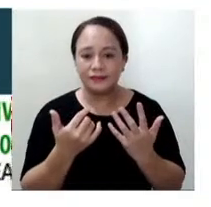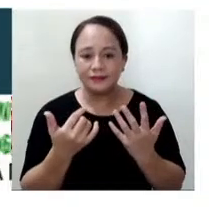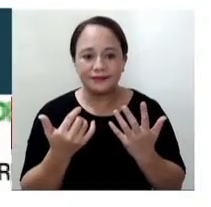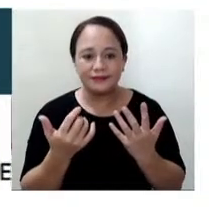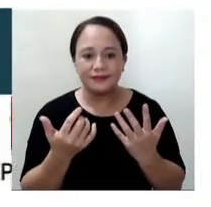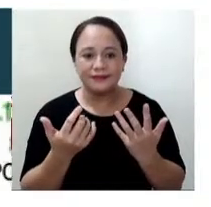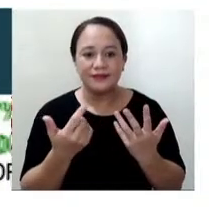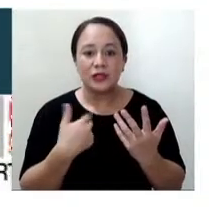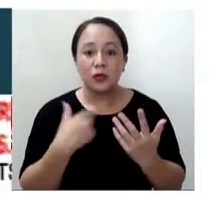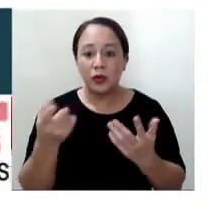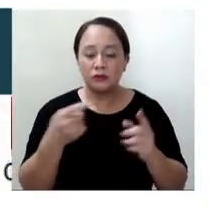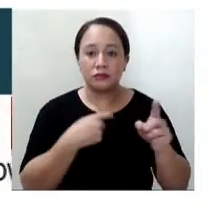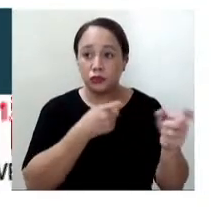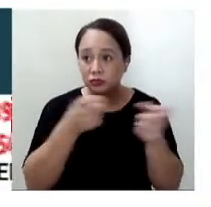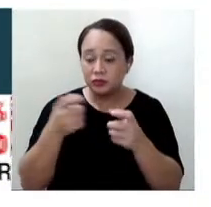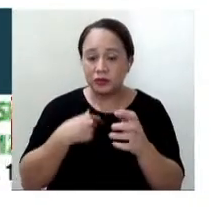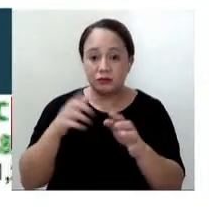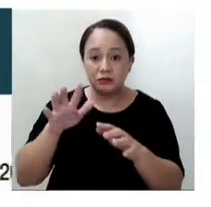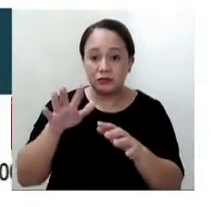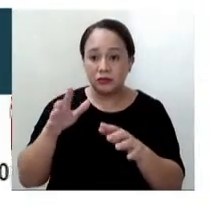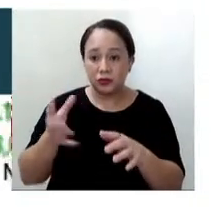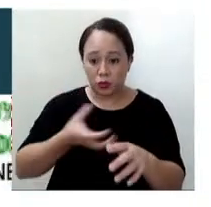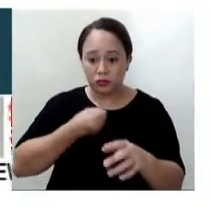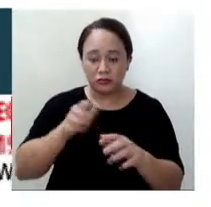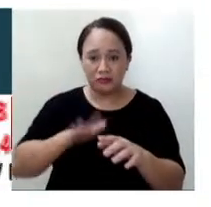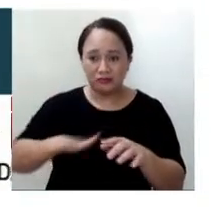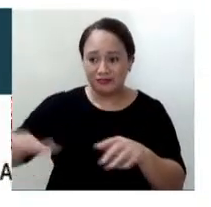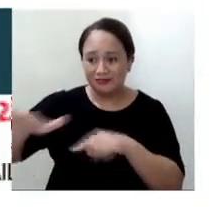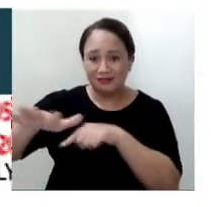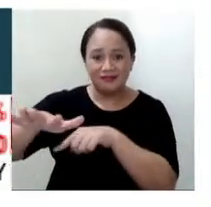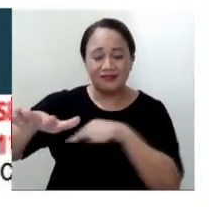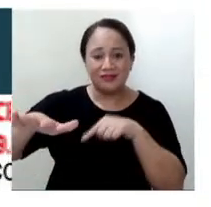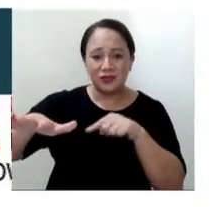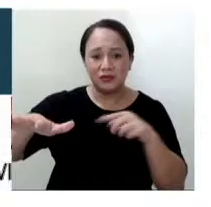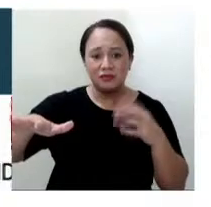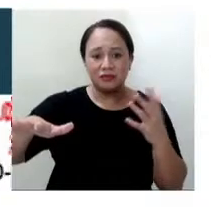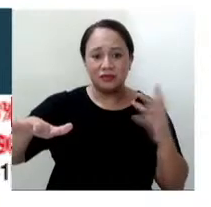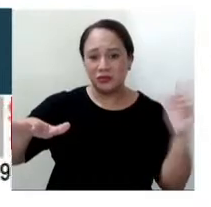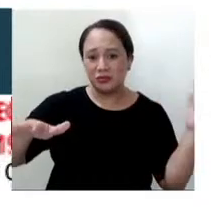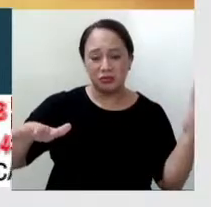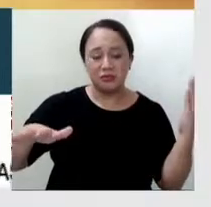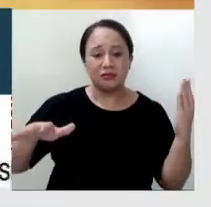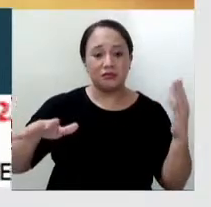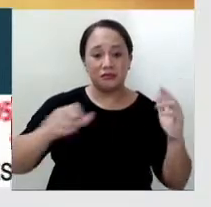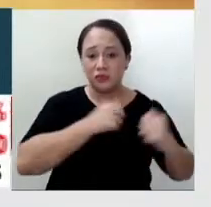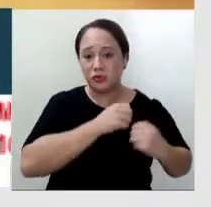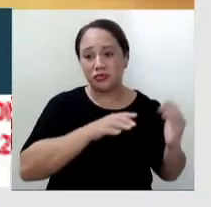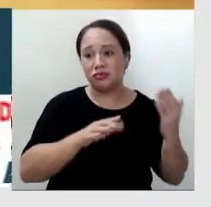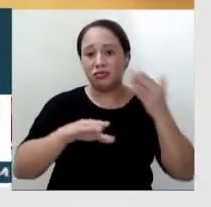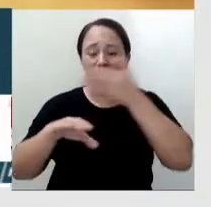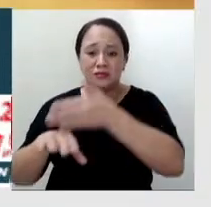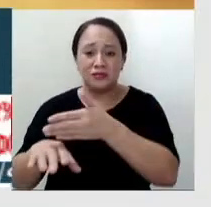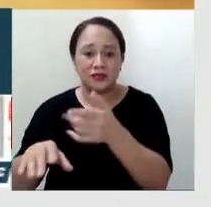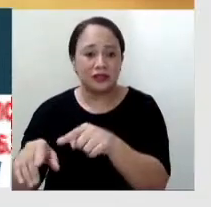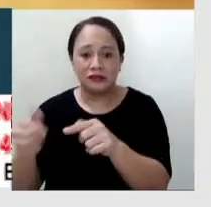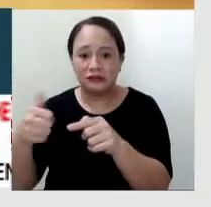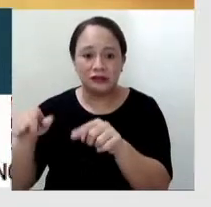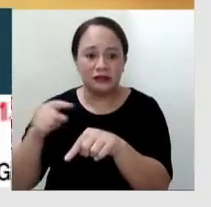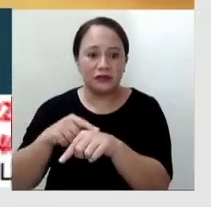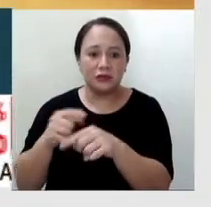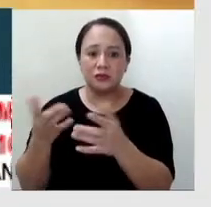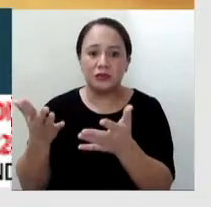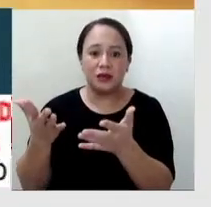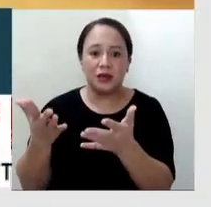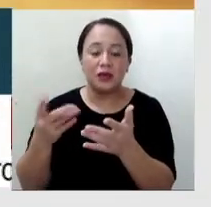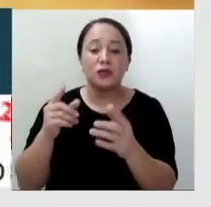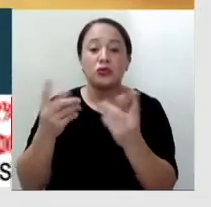their lands, like, and you know, and we also know that that has created also widespread displacement